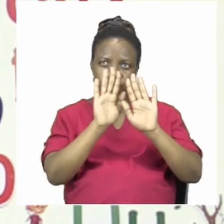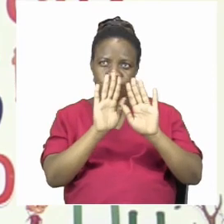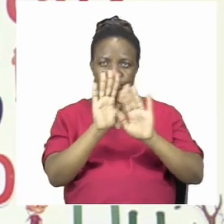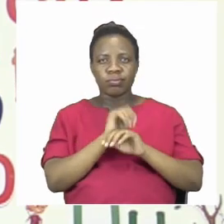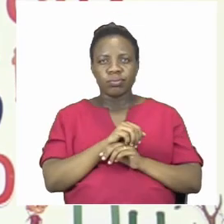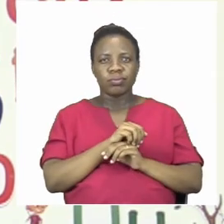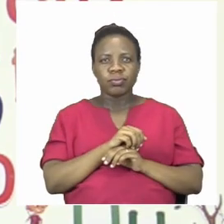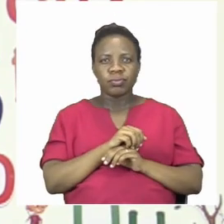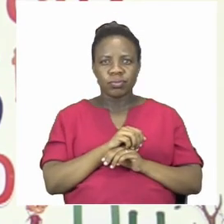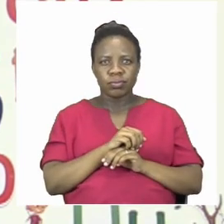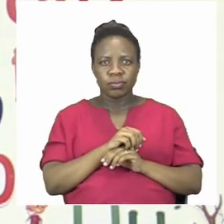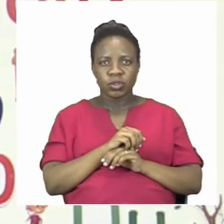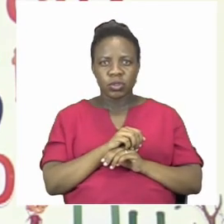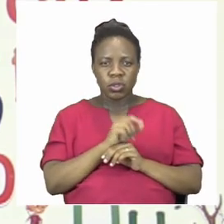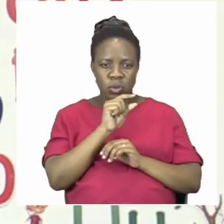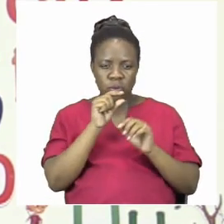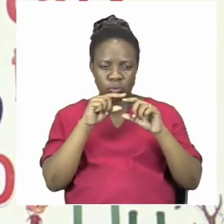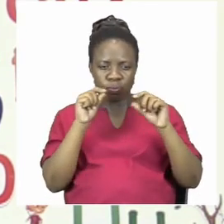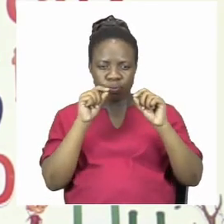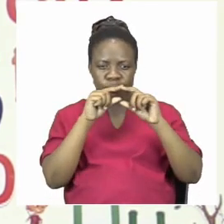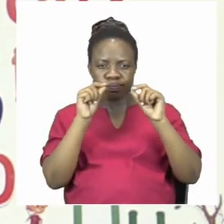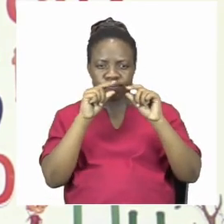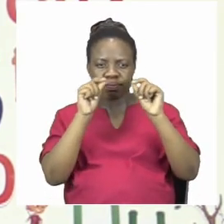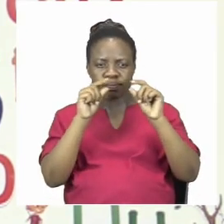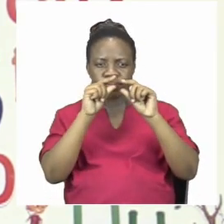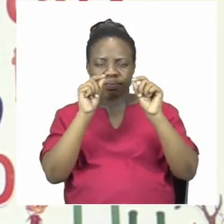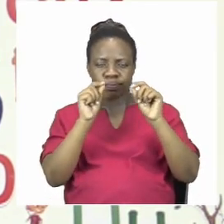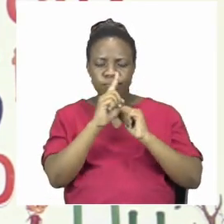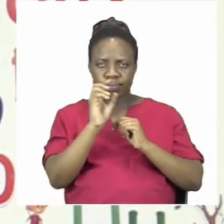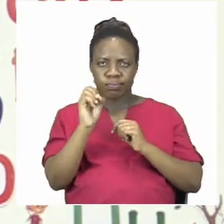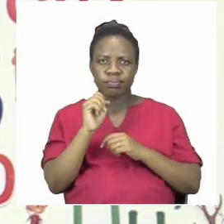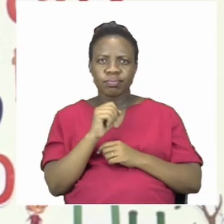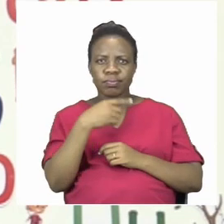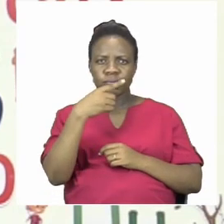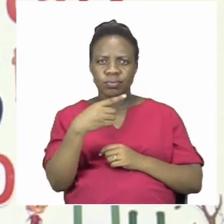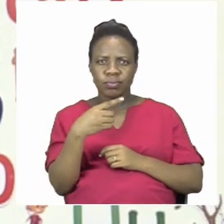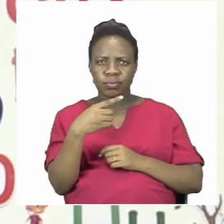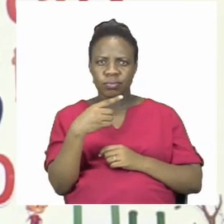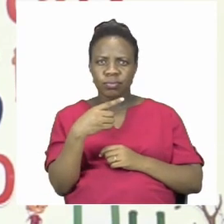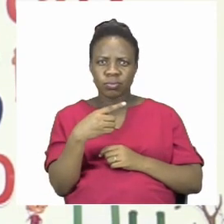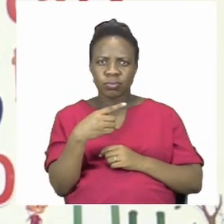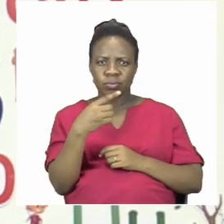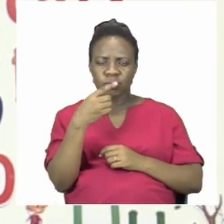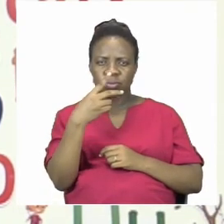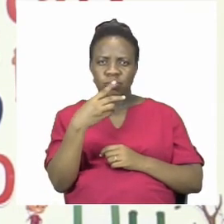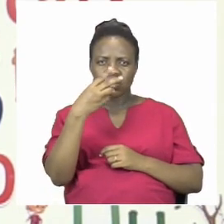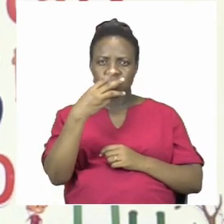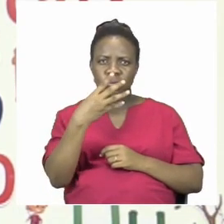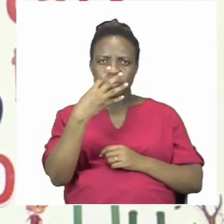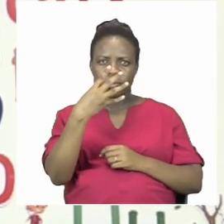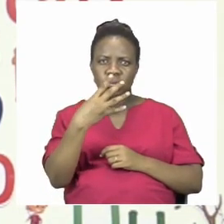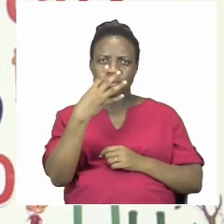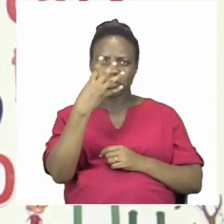10 sunny days. All right. Now let's count the blocks. 1, 2,